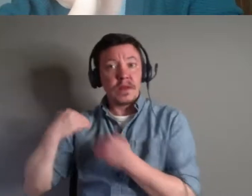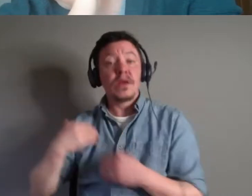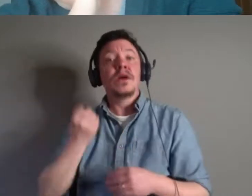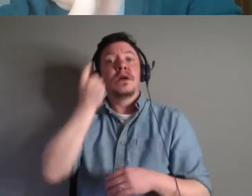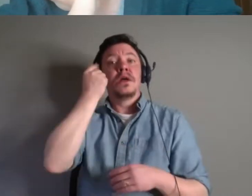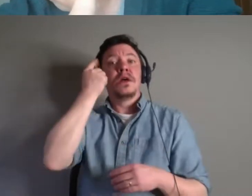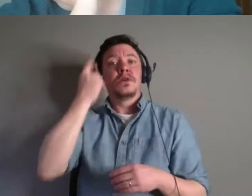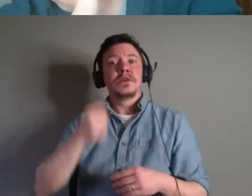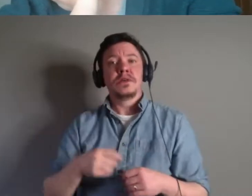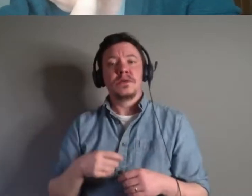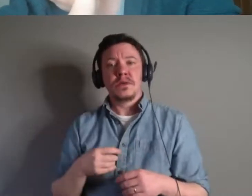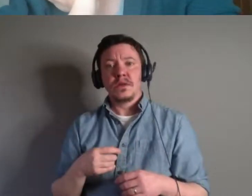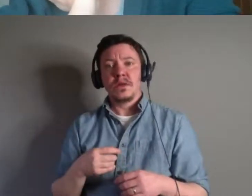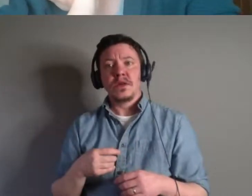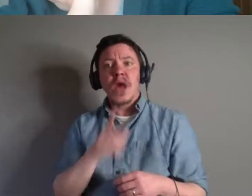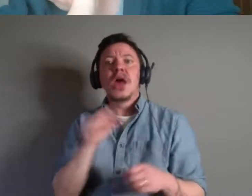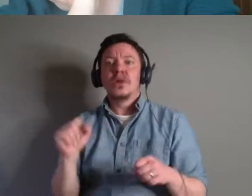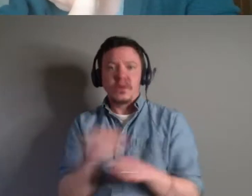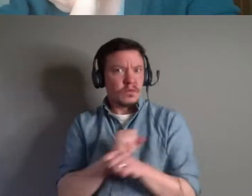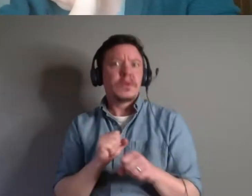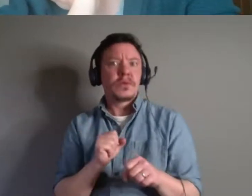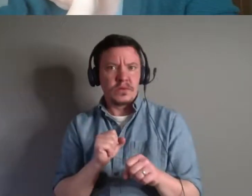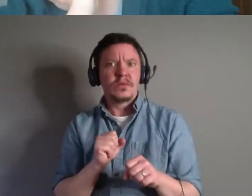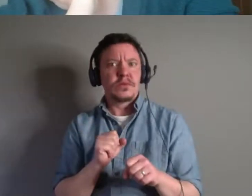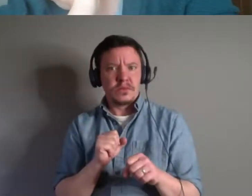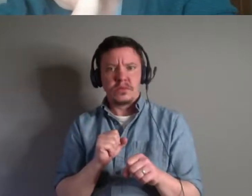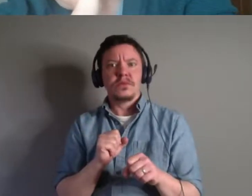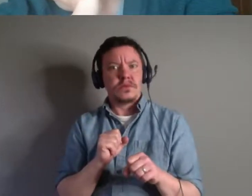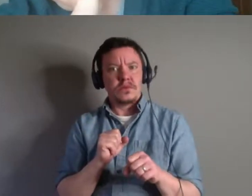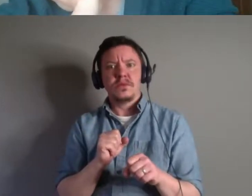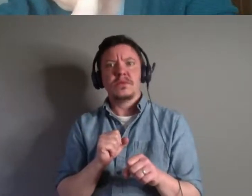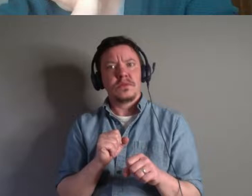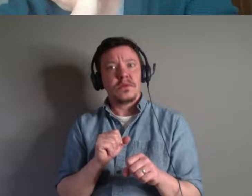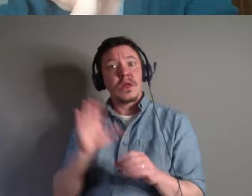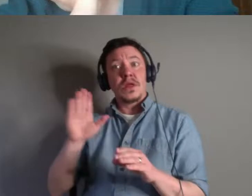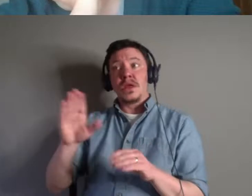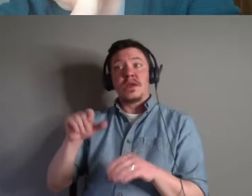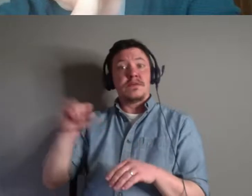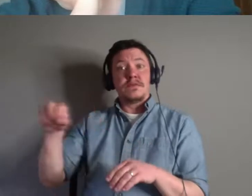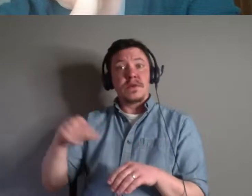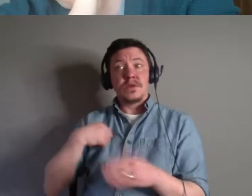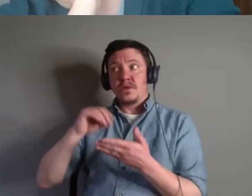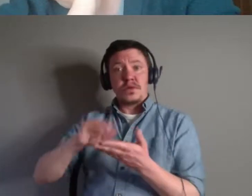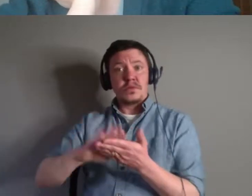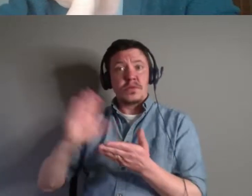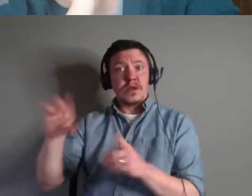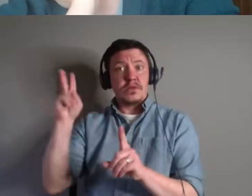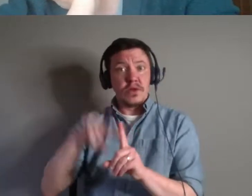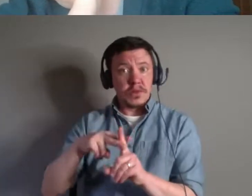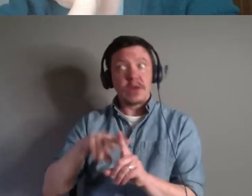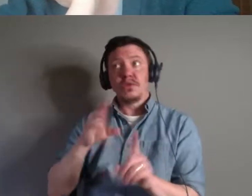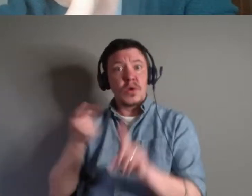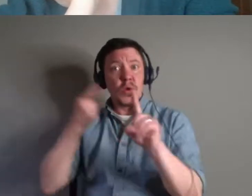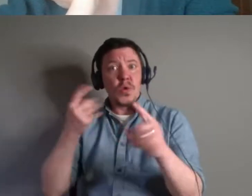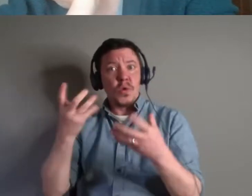that, that is something that I think would make for a very compelling application.